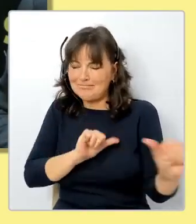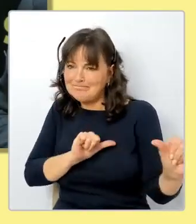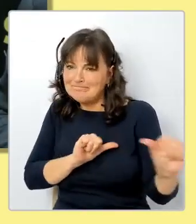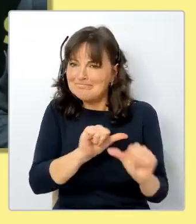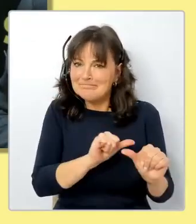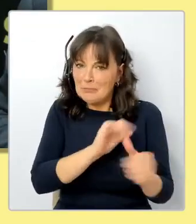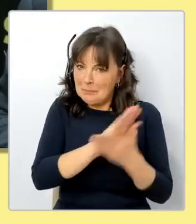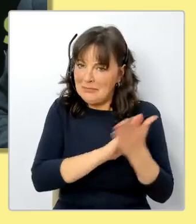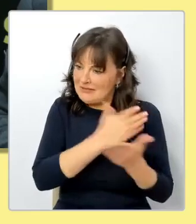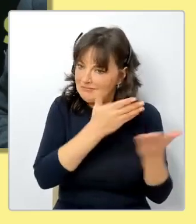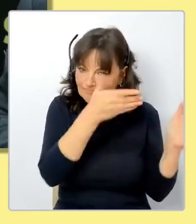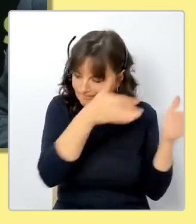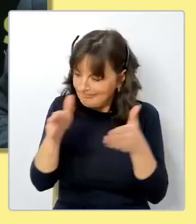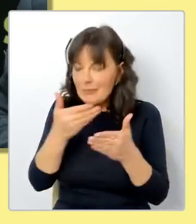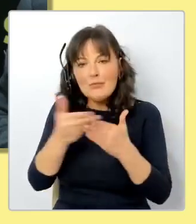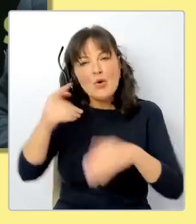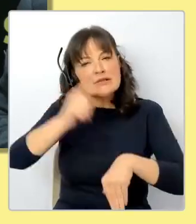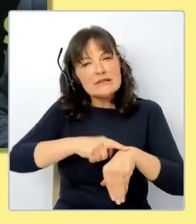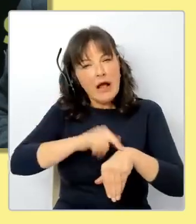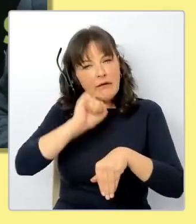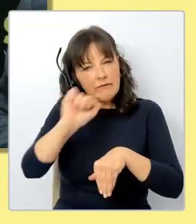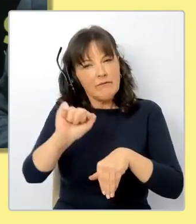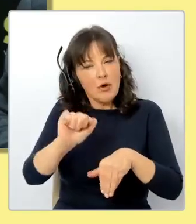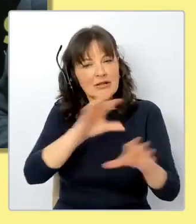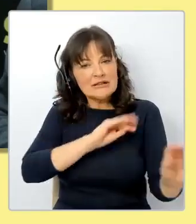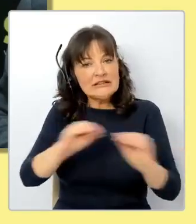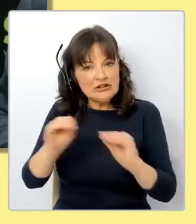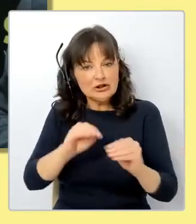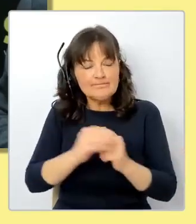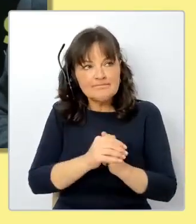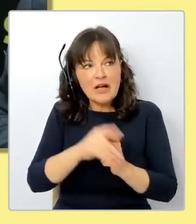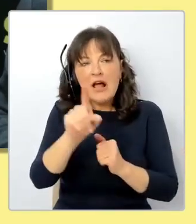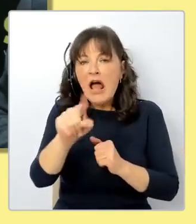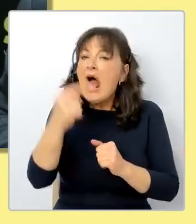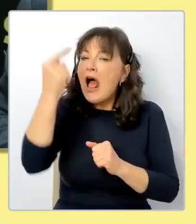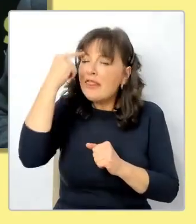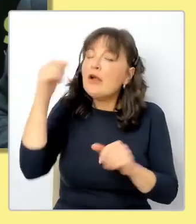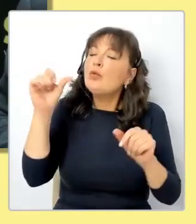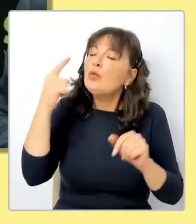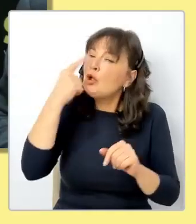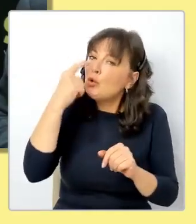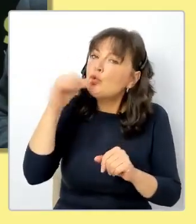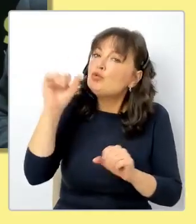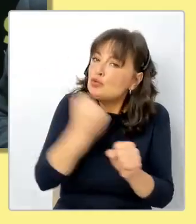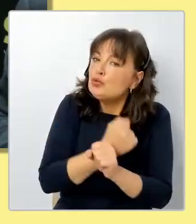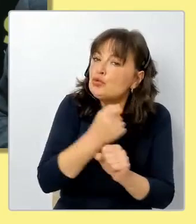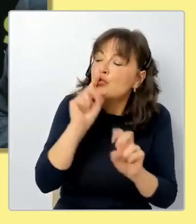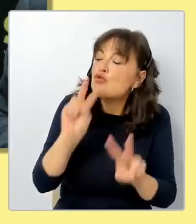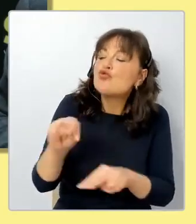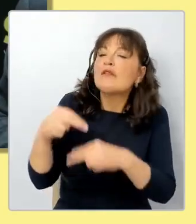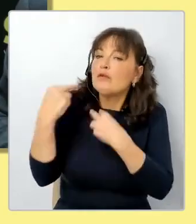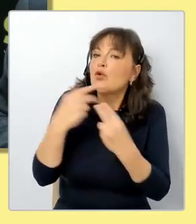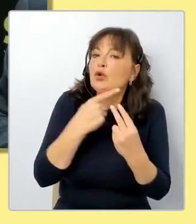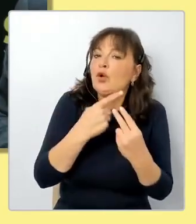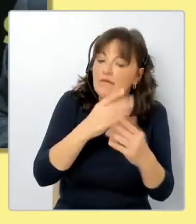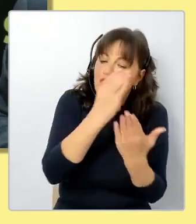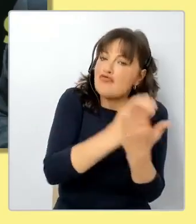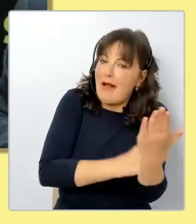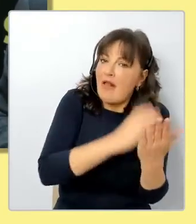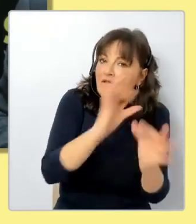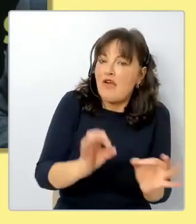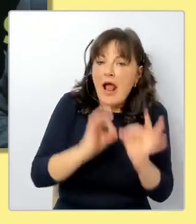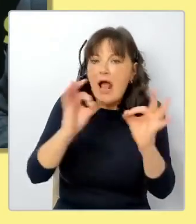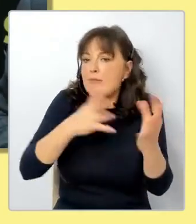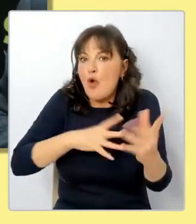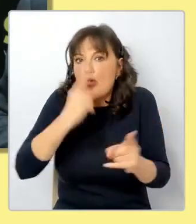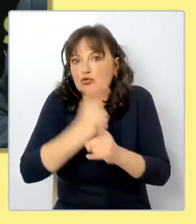of the curriculum for excellence. I'm not suggesting any sort of top-down reorganisation, because I think teachers have absolutely had enough of that sort of